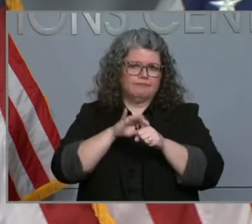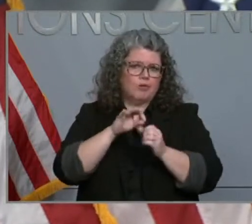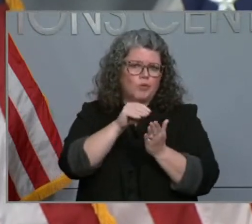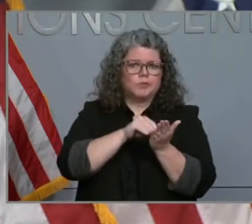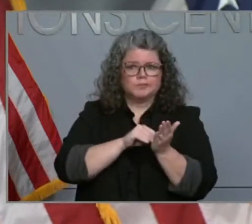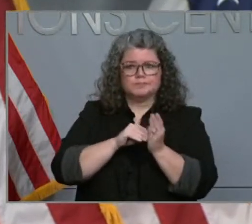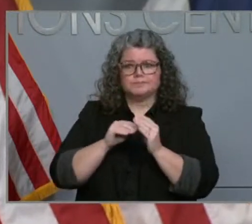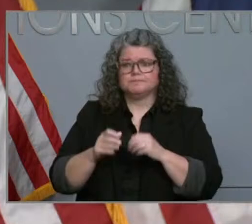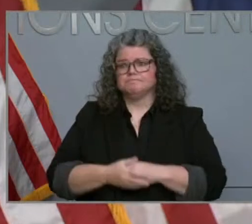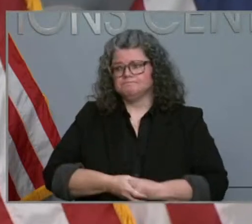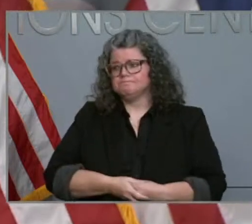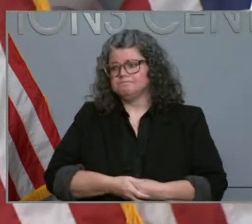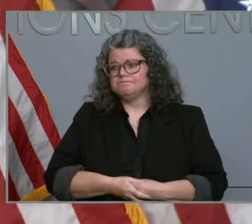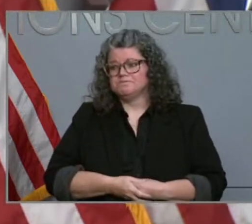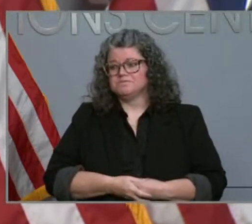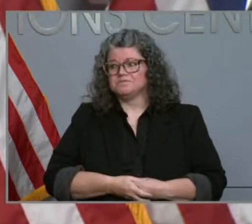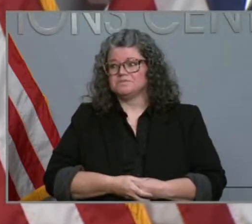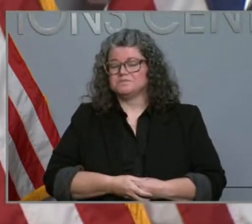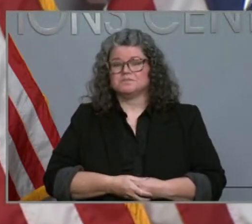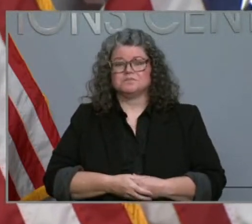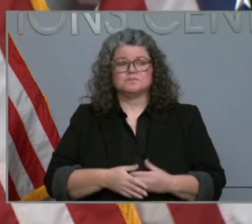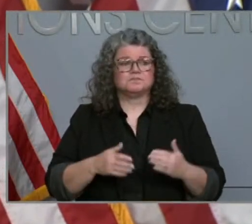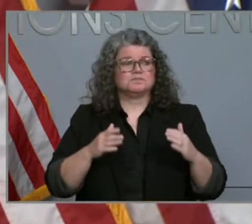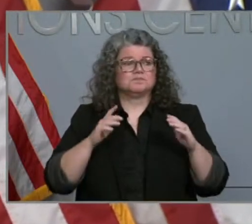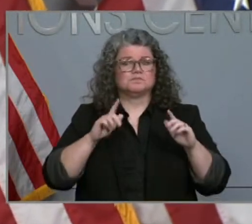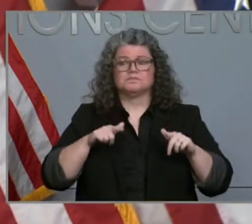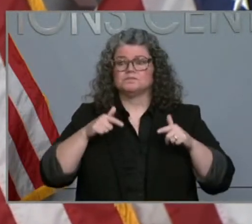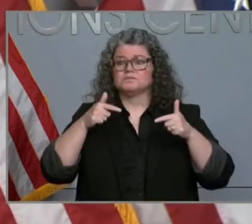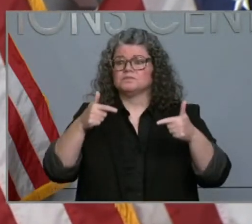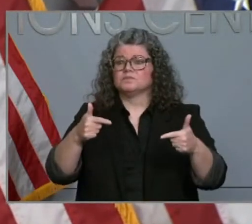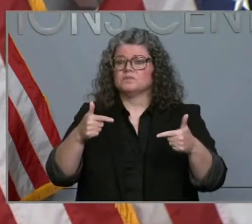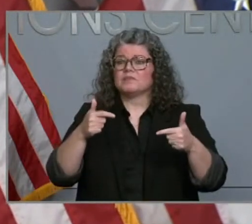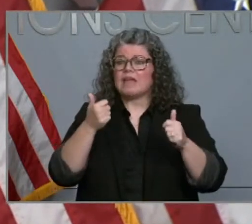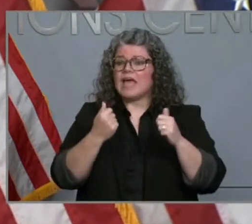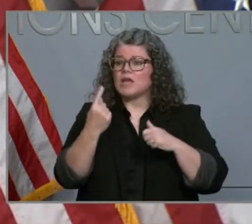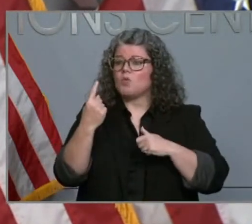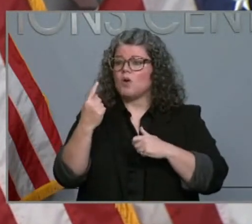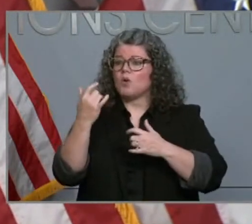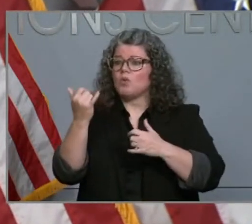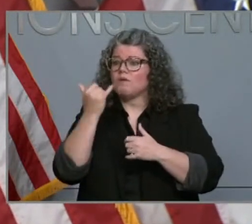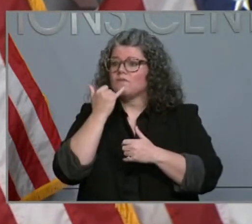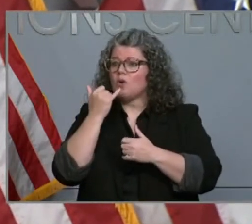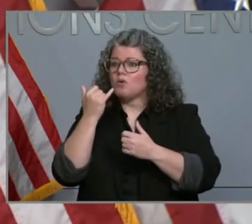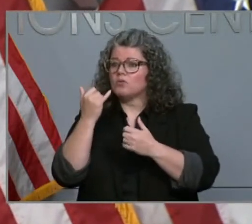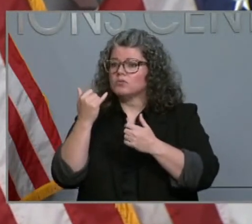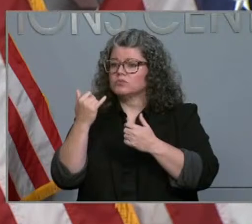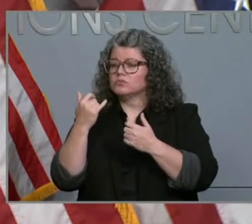Okay. I think we're ready to go to the phone or online questions.